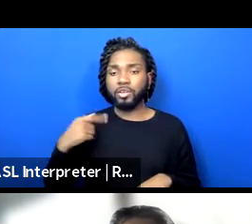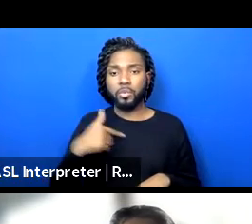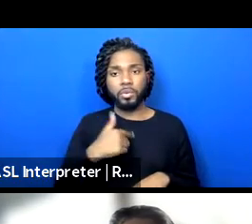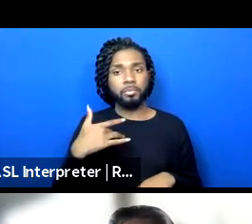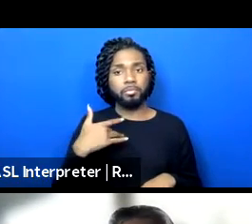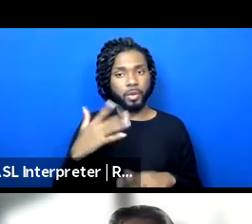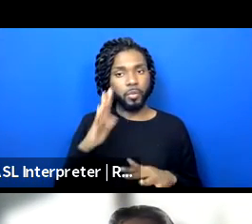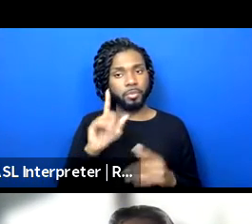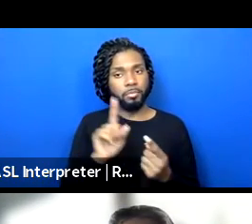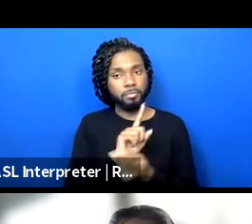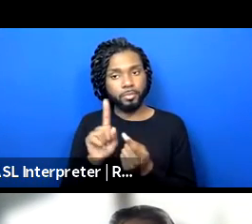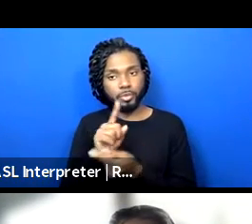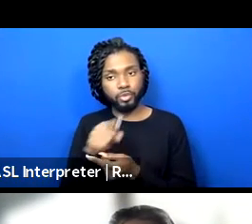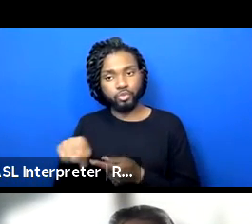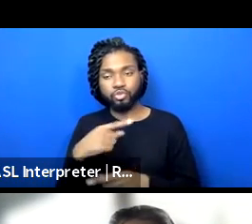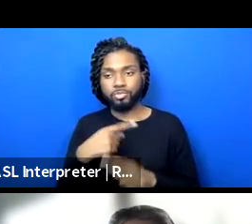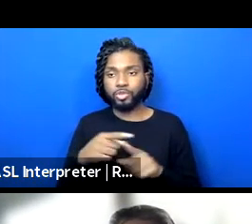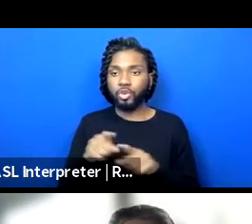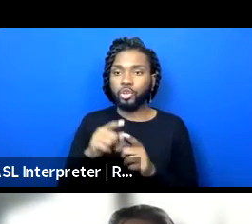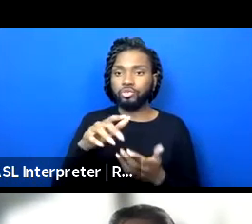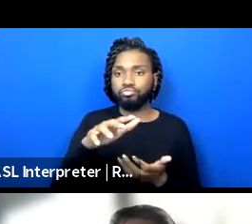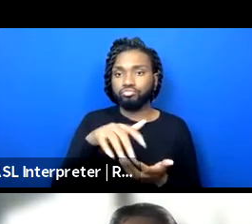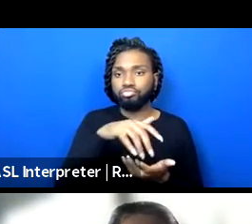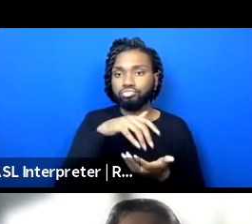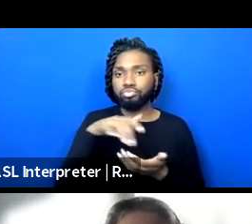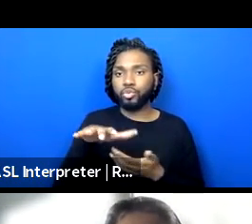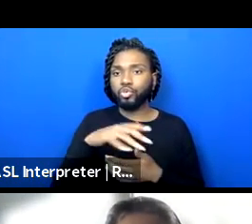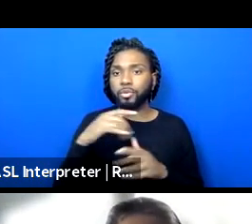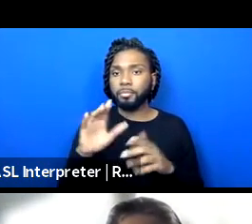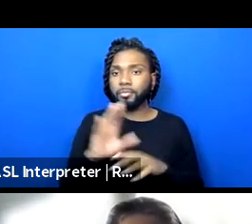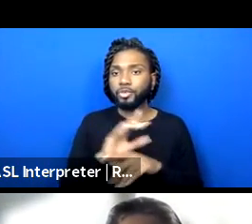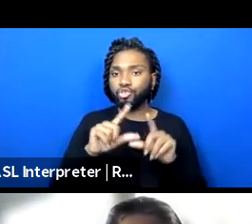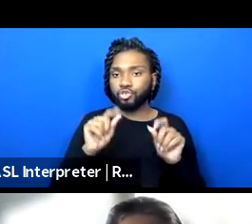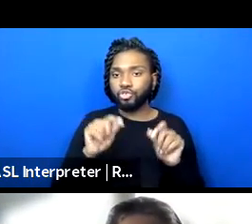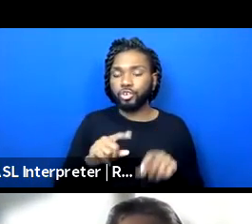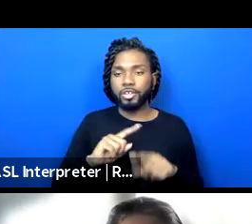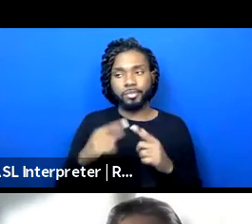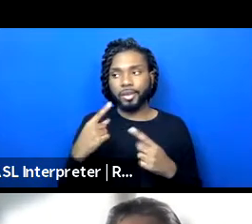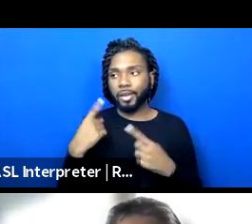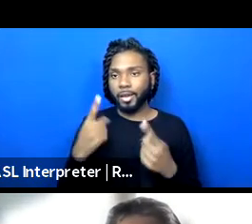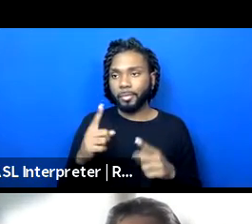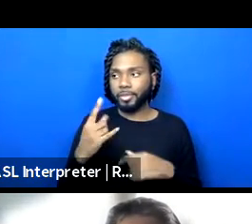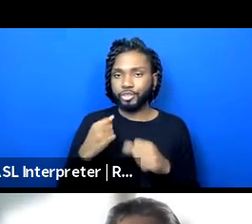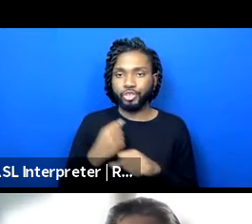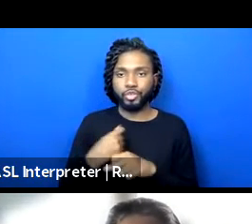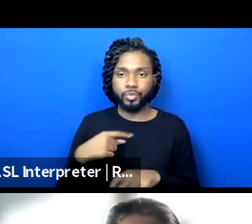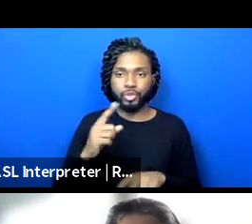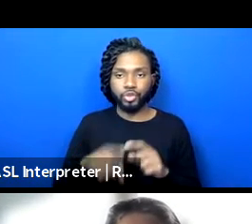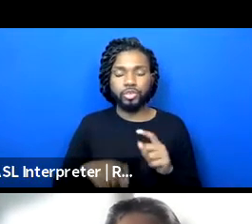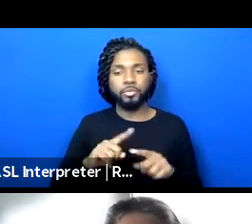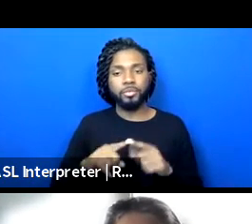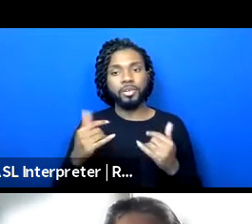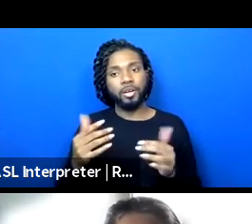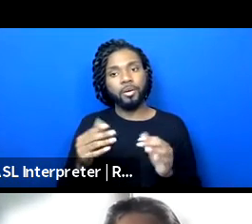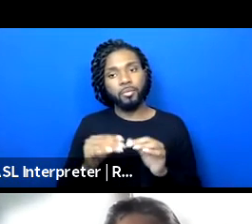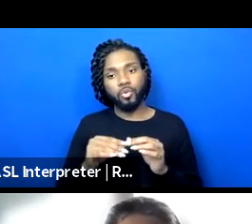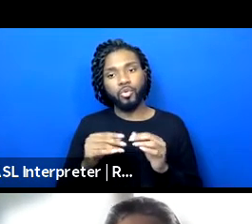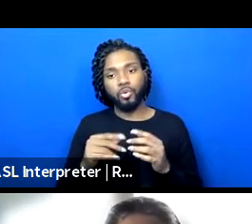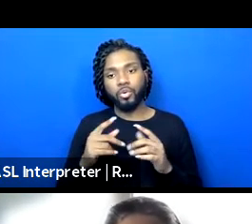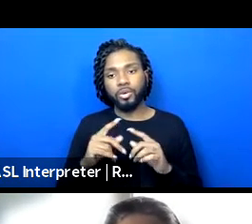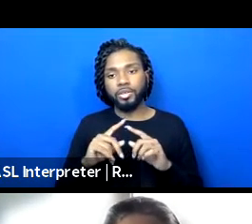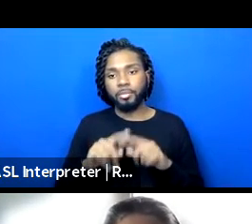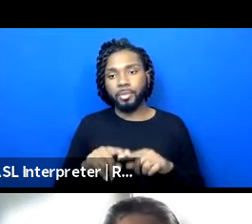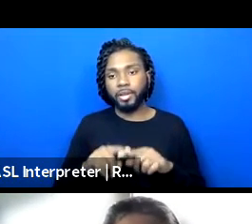in person and getting your business cards to recruit you, which we haven't been able to do this year, last year. So we're even more dependent, especially folks